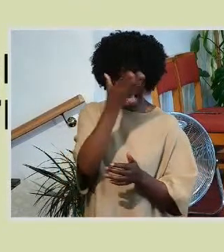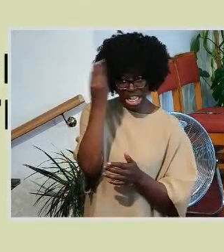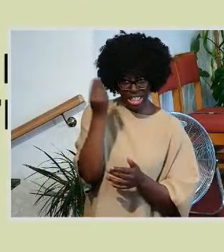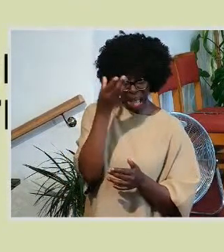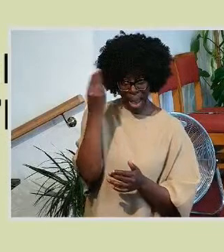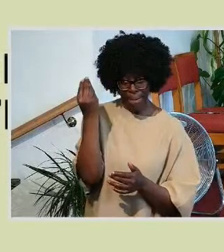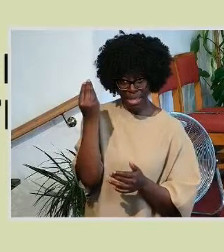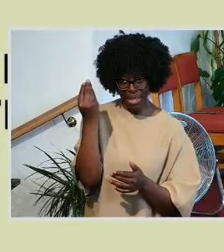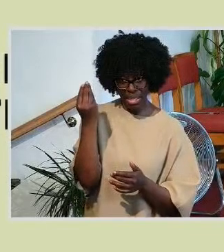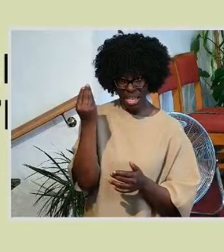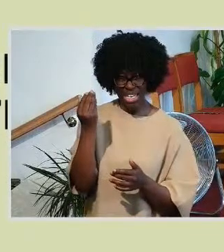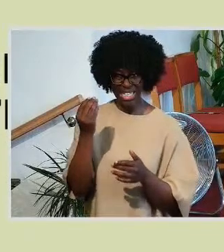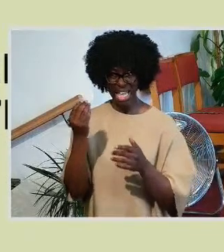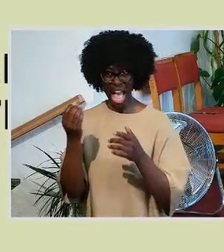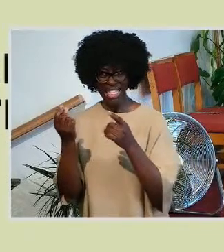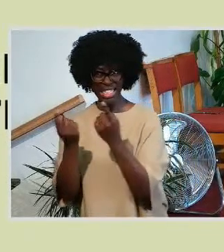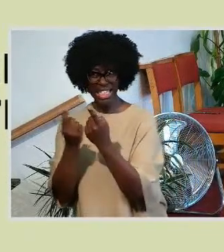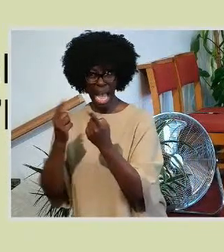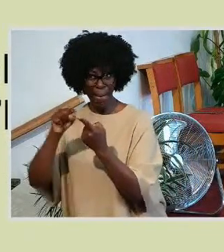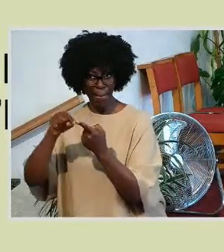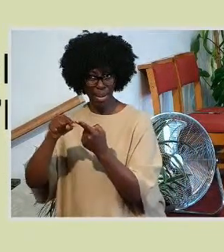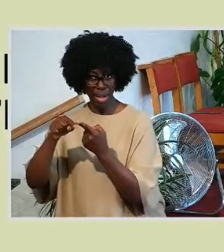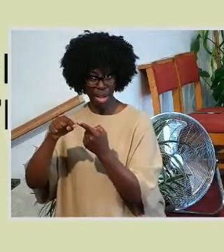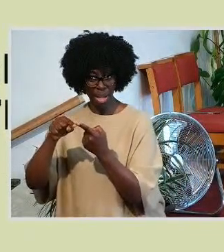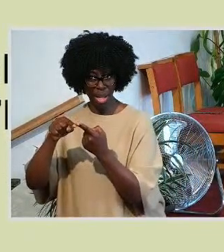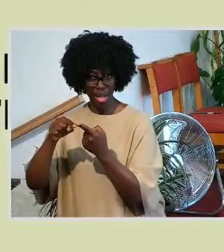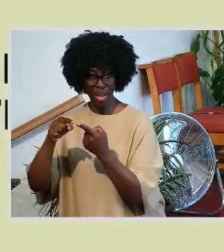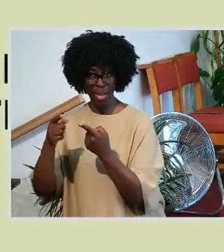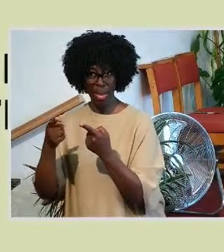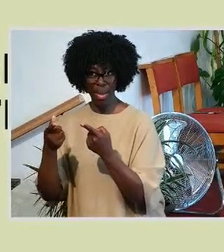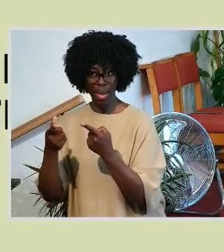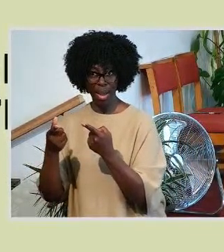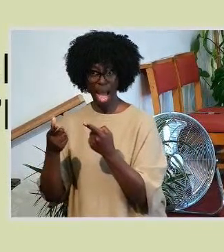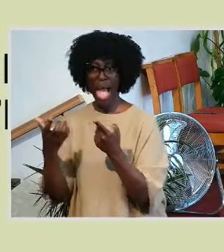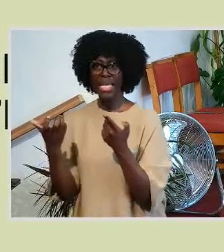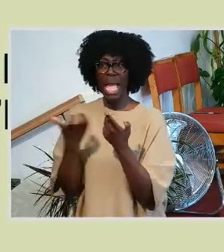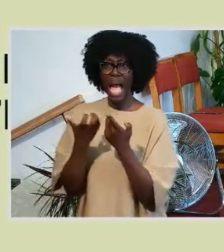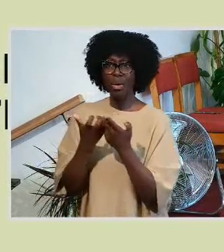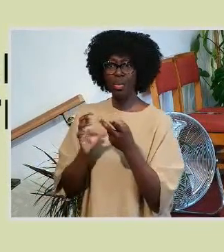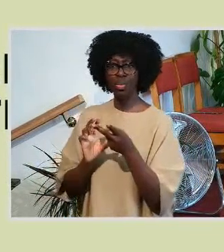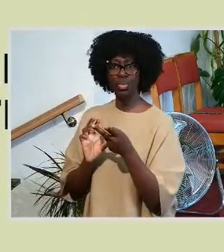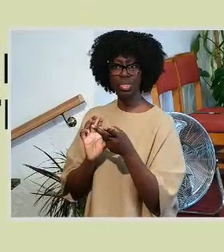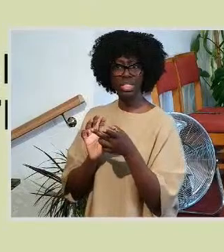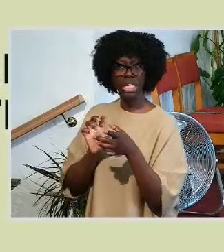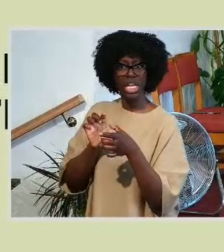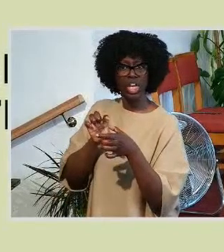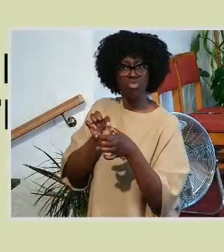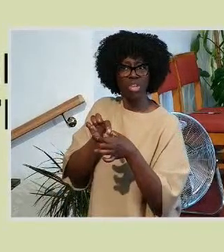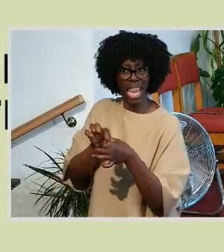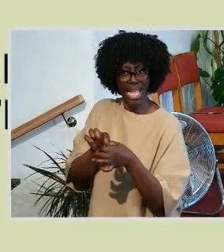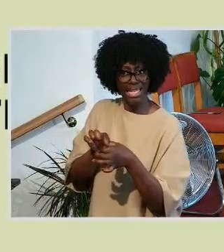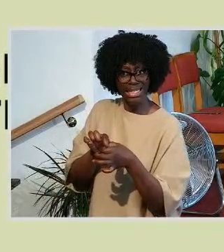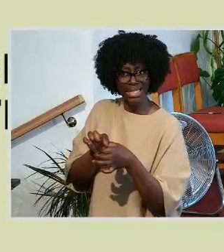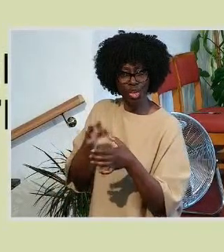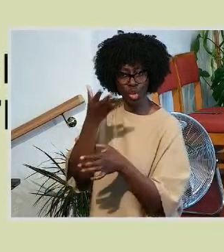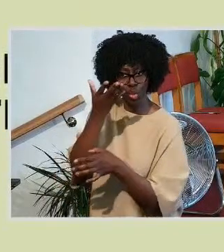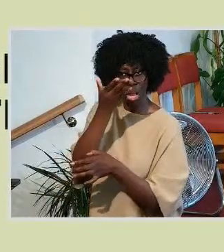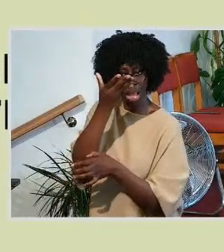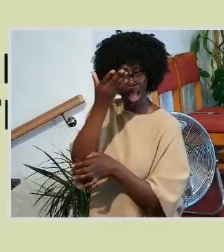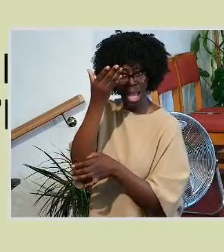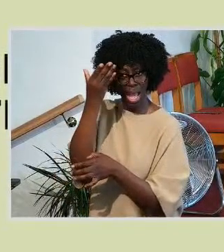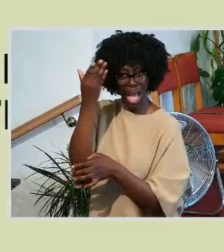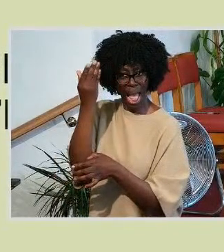Yeah. And how does Parkinson's type dementia, how does that relate to dementia and Alzheimer's?